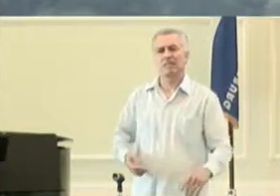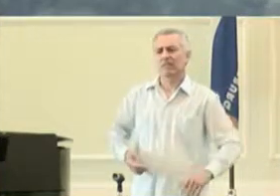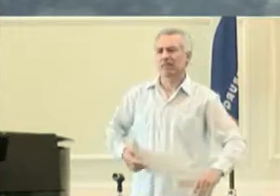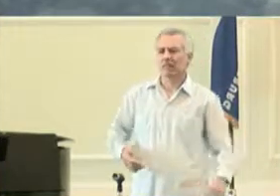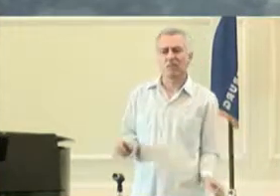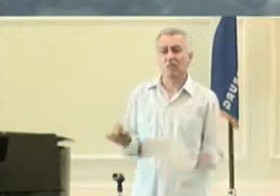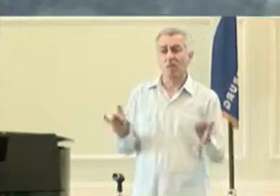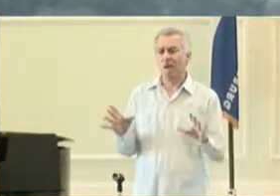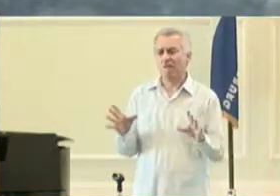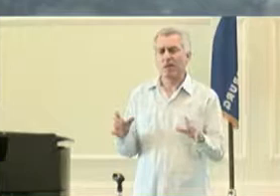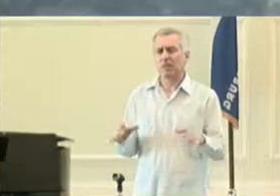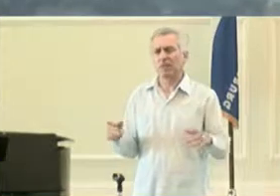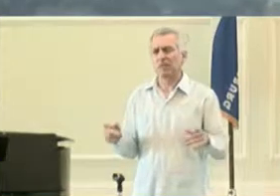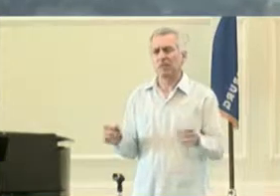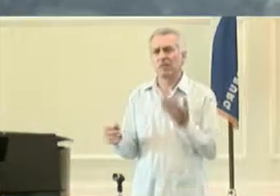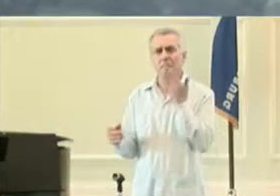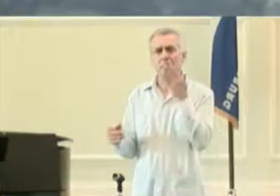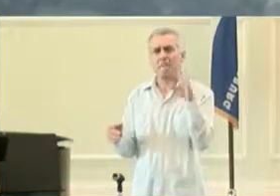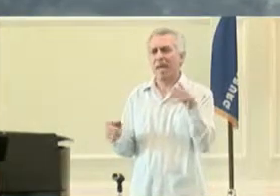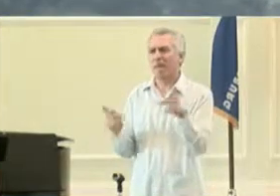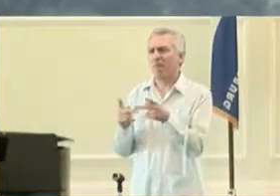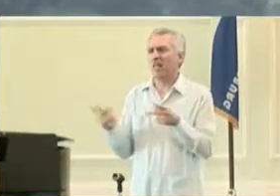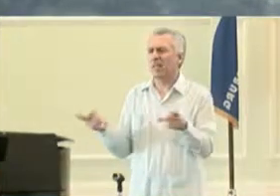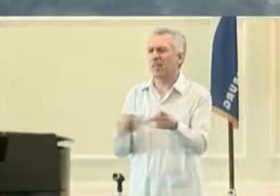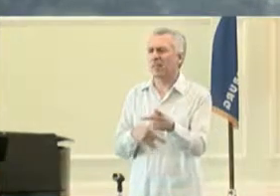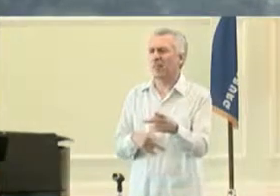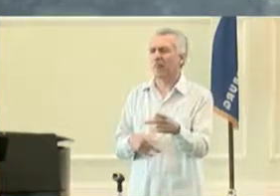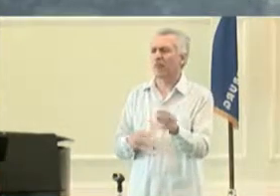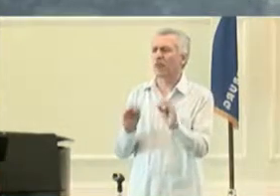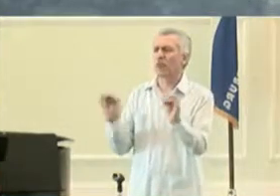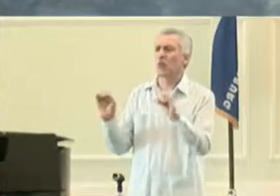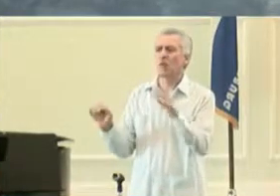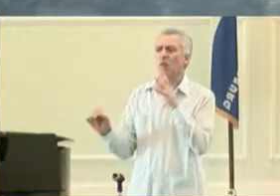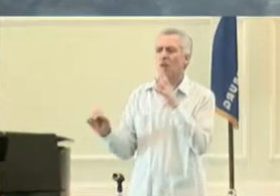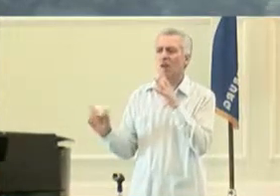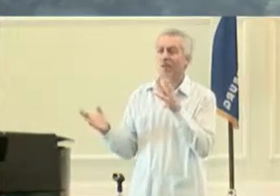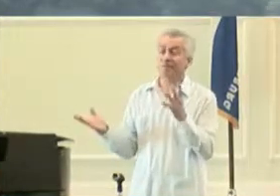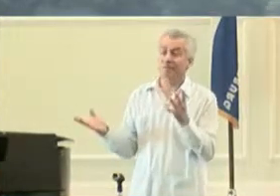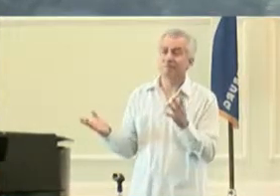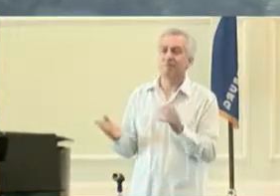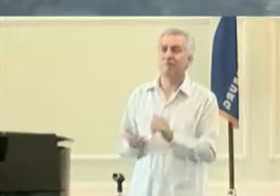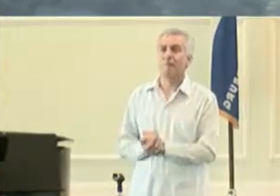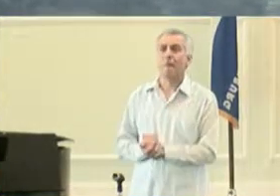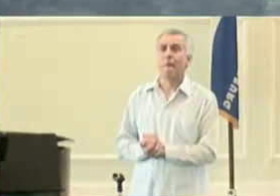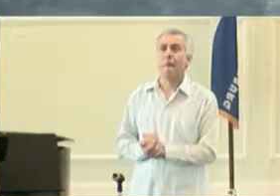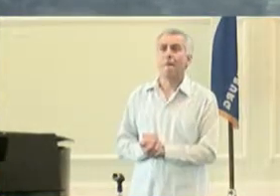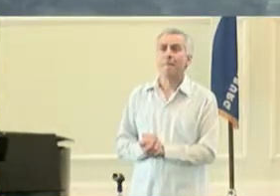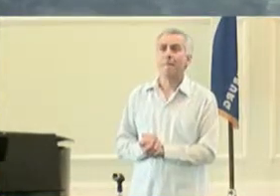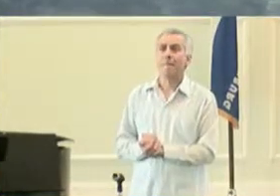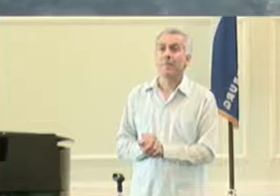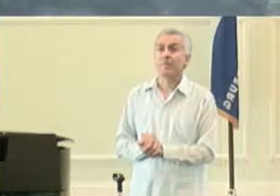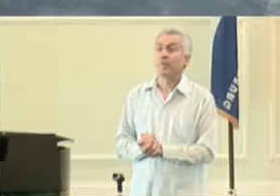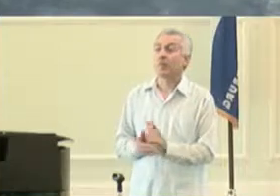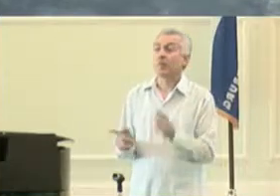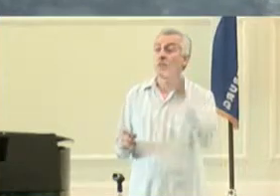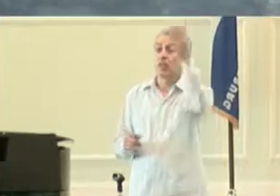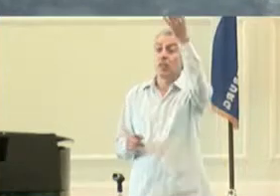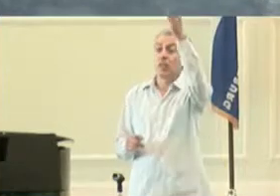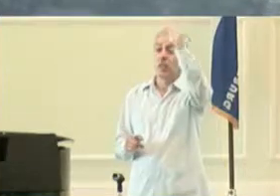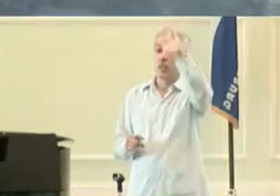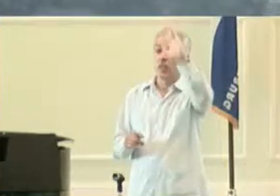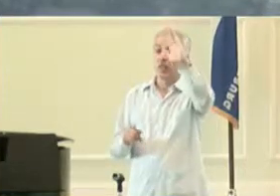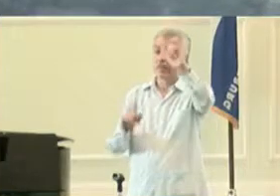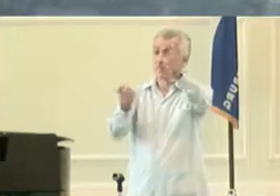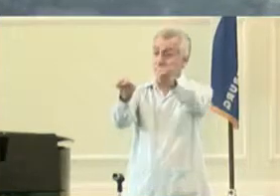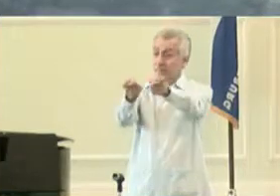environment for them because in the desert you have no water. But praise God, the God who called them out of